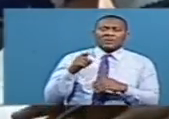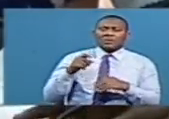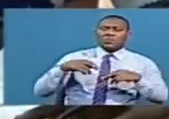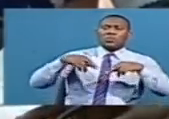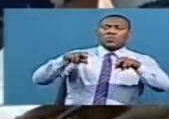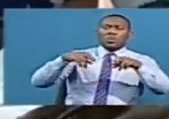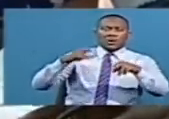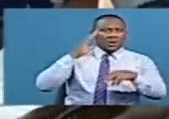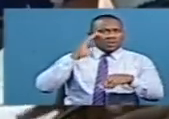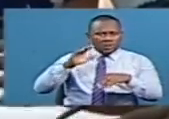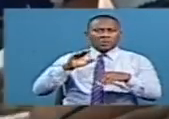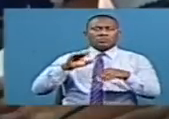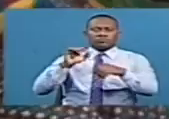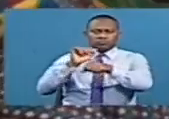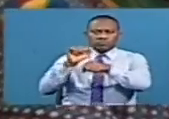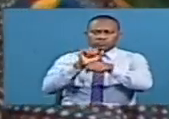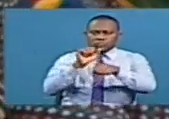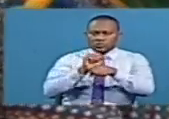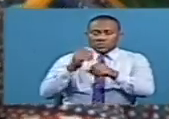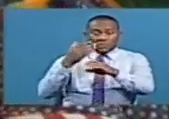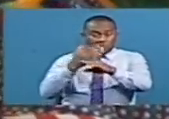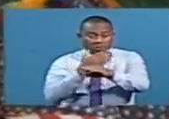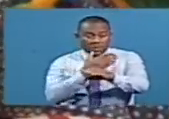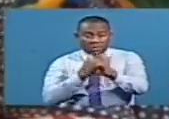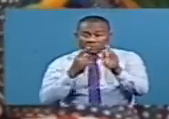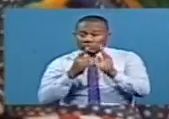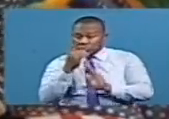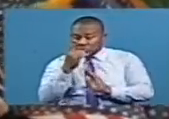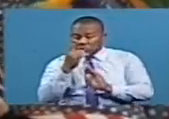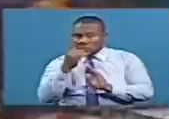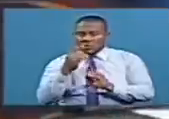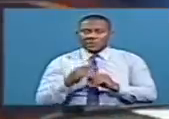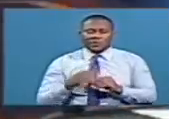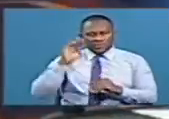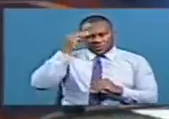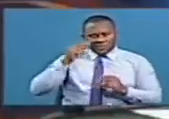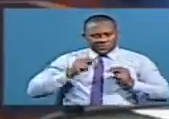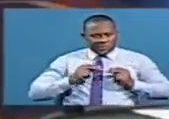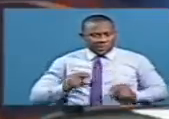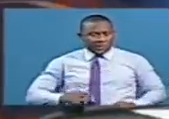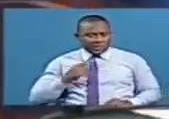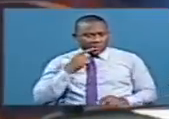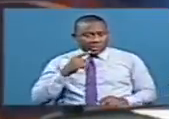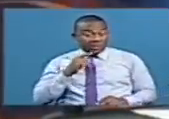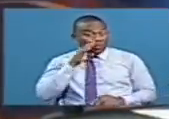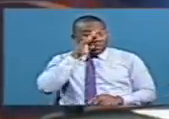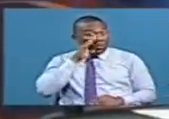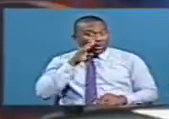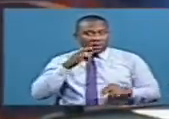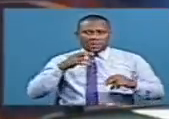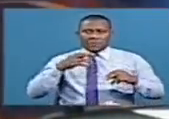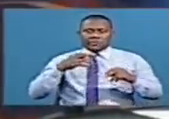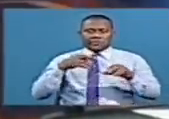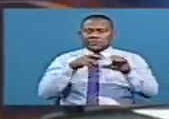on. The Minister for Health, Mr. Kweku Ajiman Menu, said work on the second phase of the Bolgatanga Regional Hospital